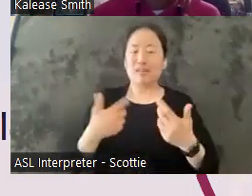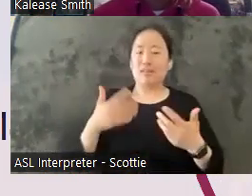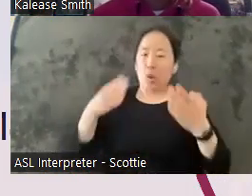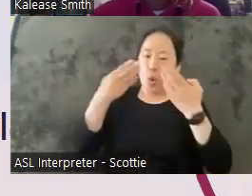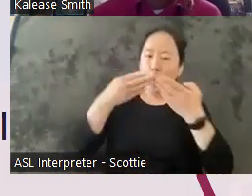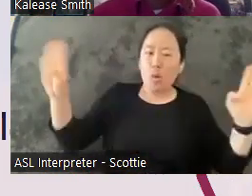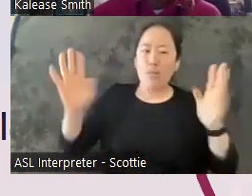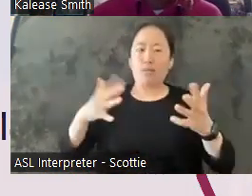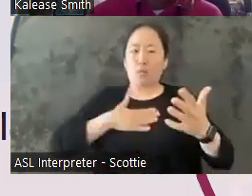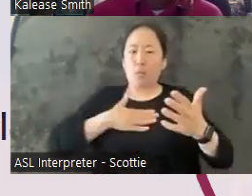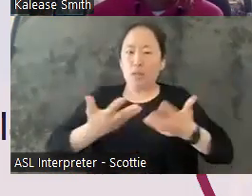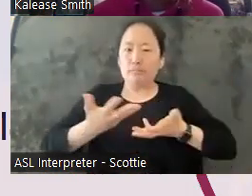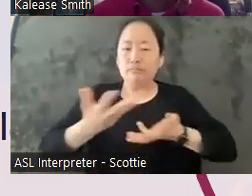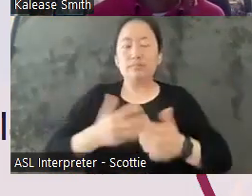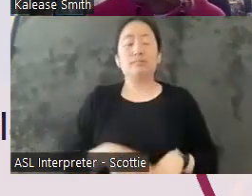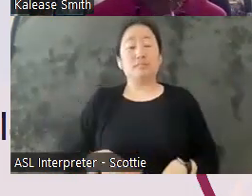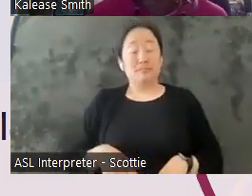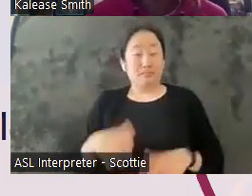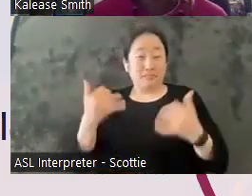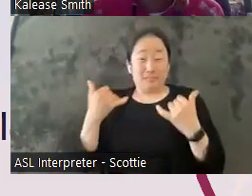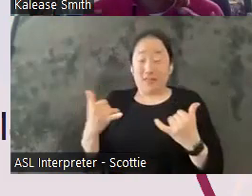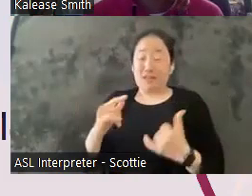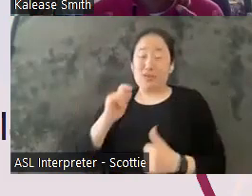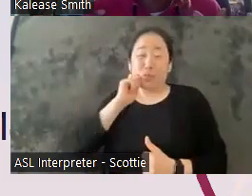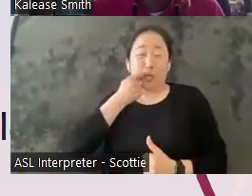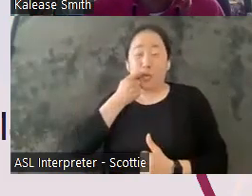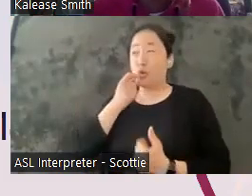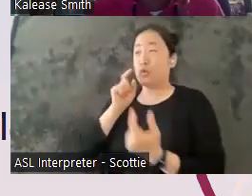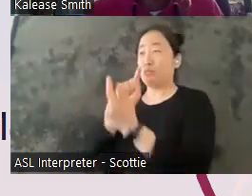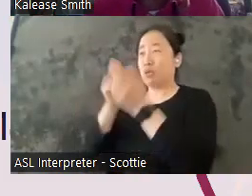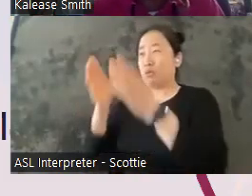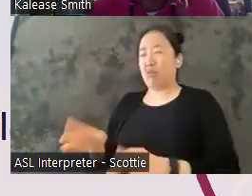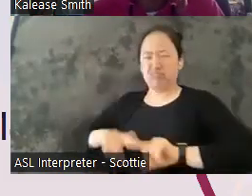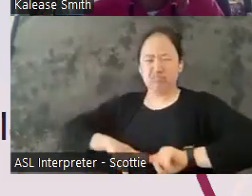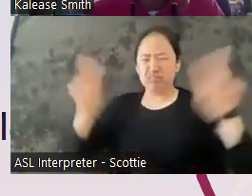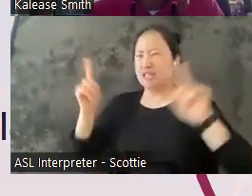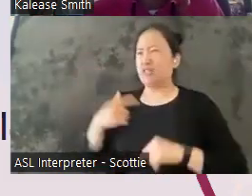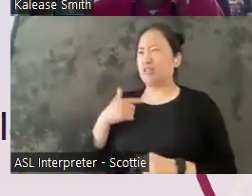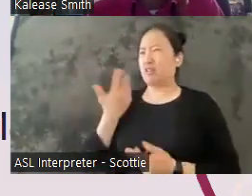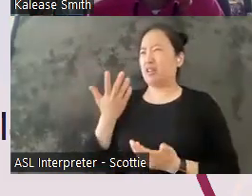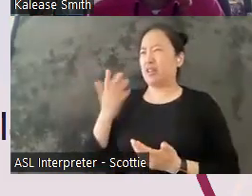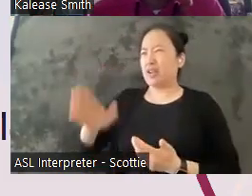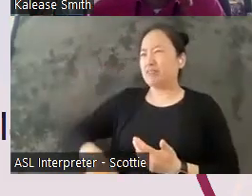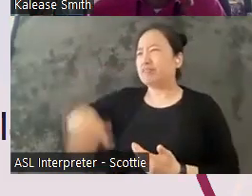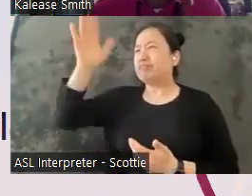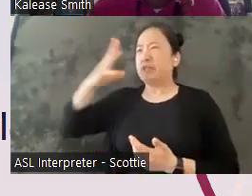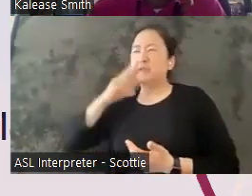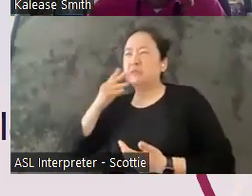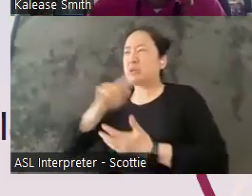so cool when you meet people that are not like you, because you learn from them. You learn about different cultures, and